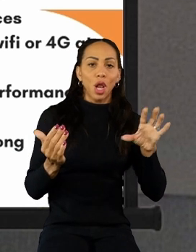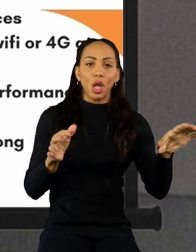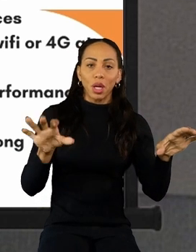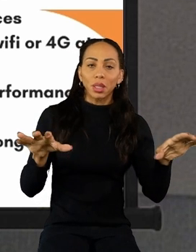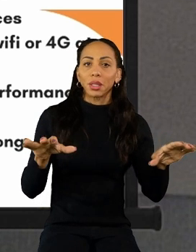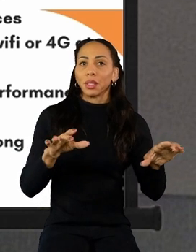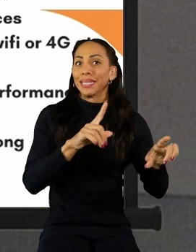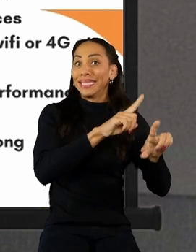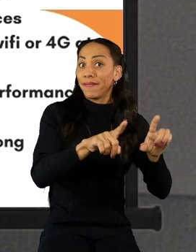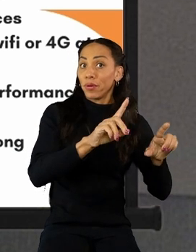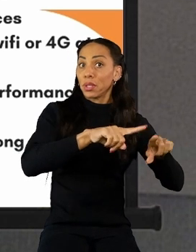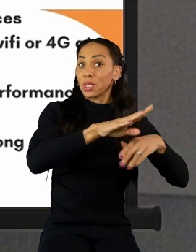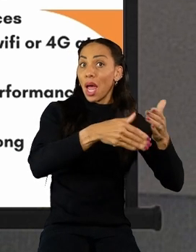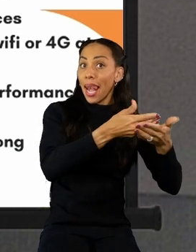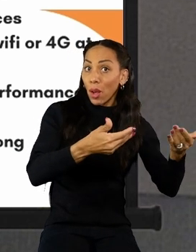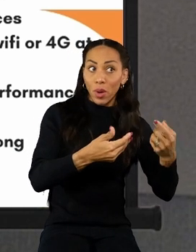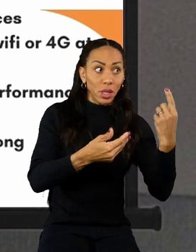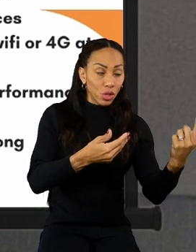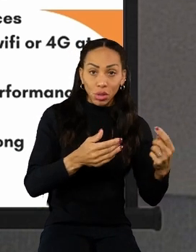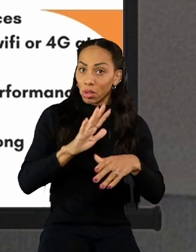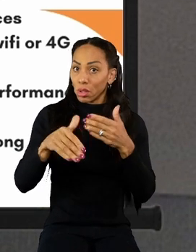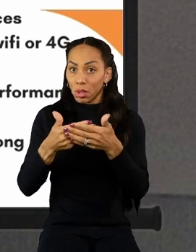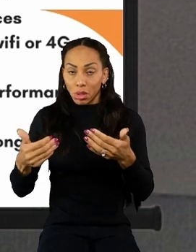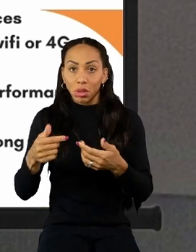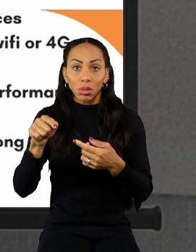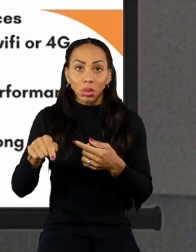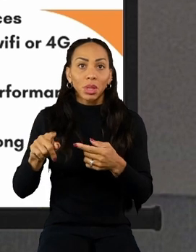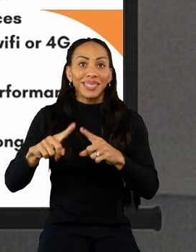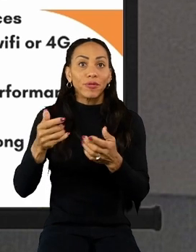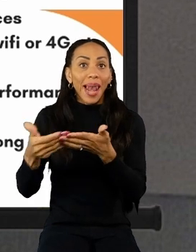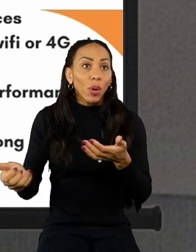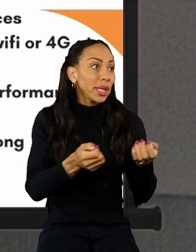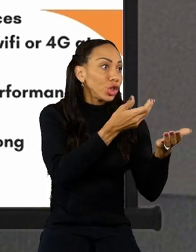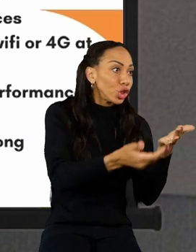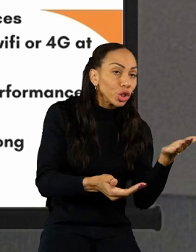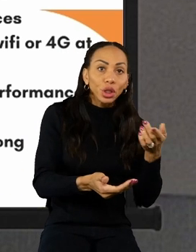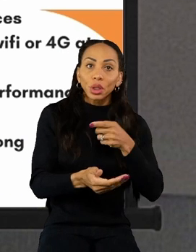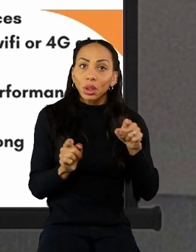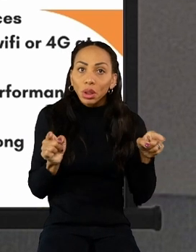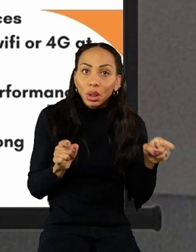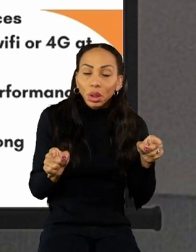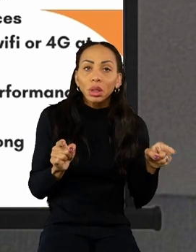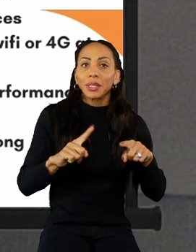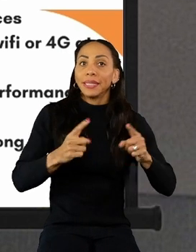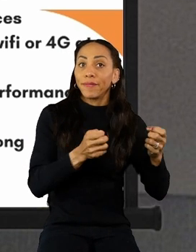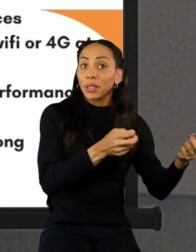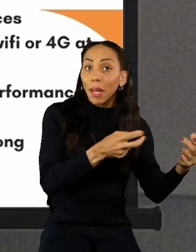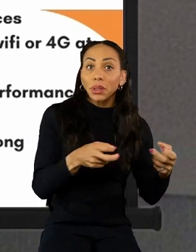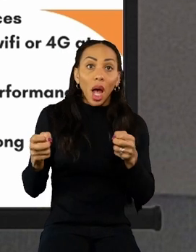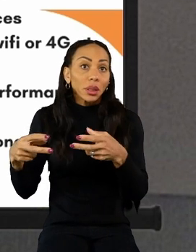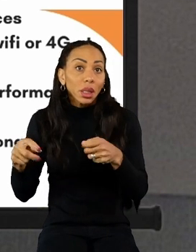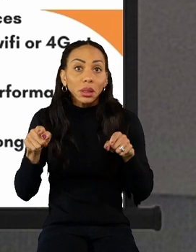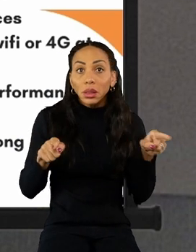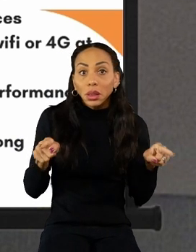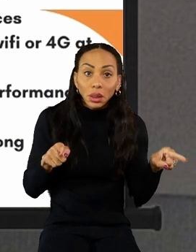these two locations, all the different sign language involved and different languages